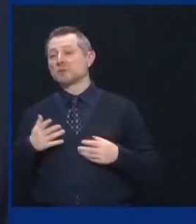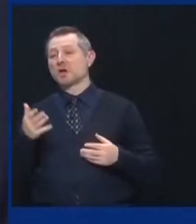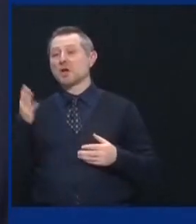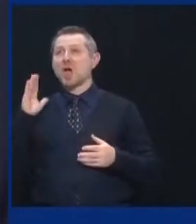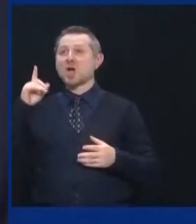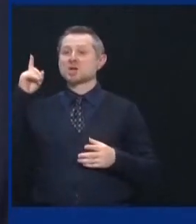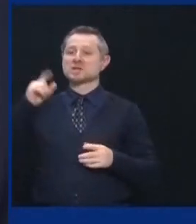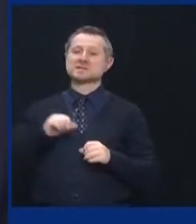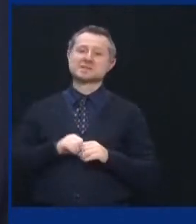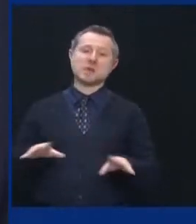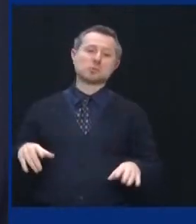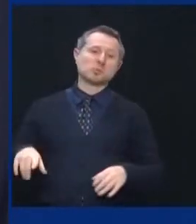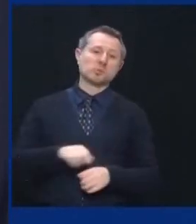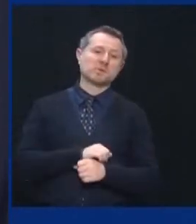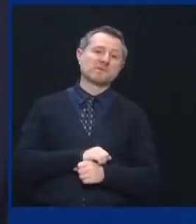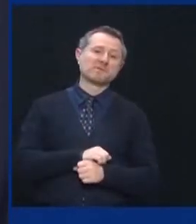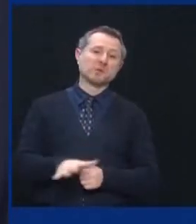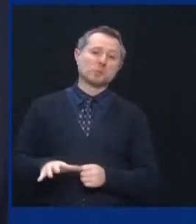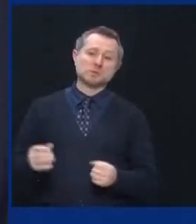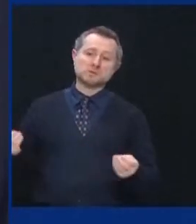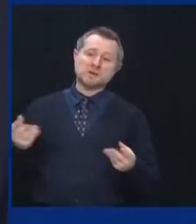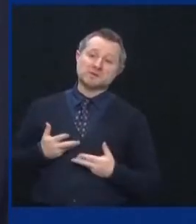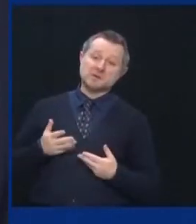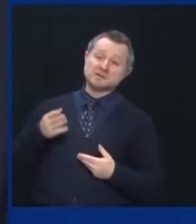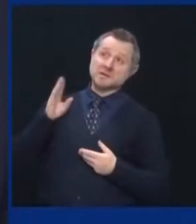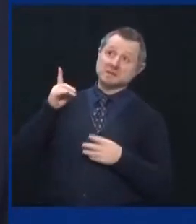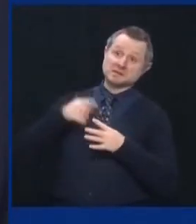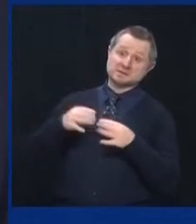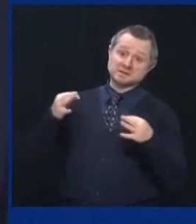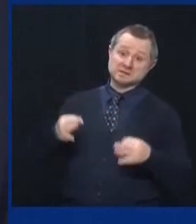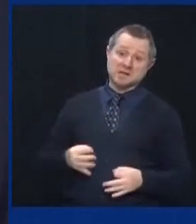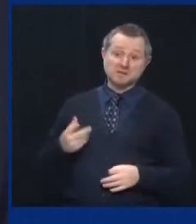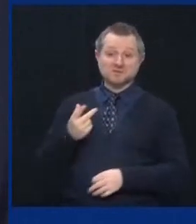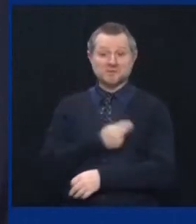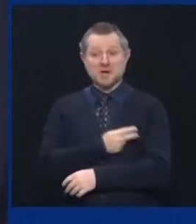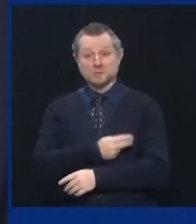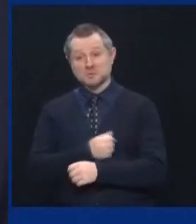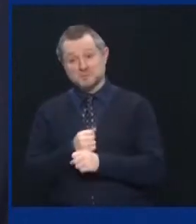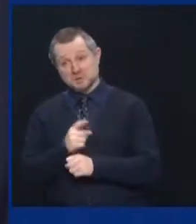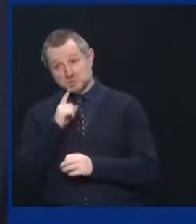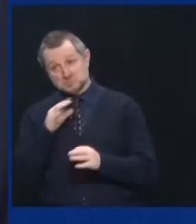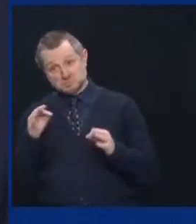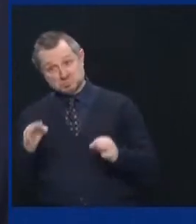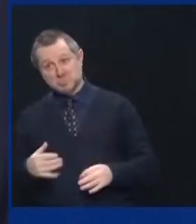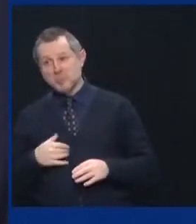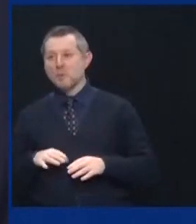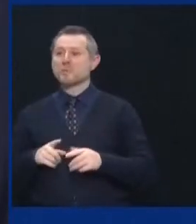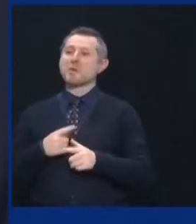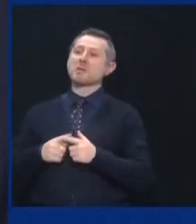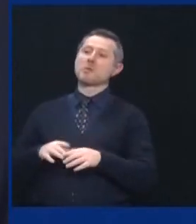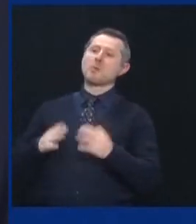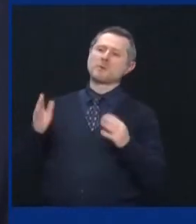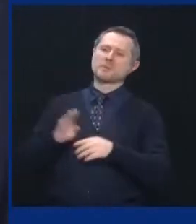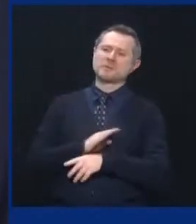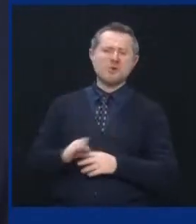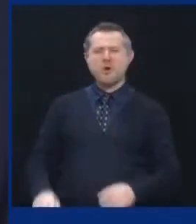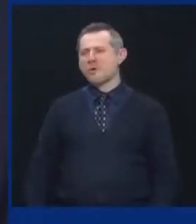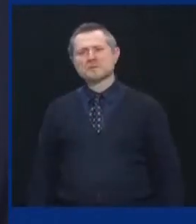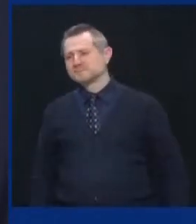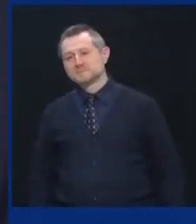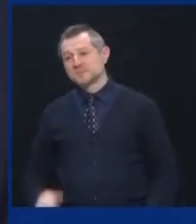virus, and when God decides the virus is gone, then we'll reopen the economy. That would be